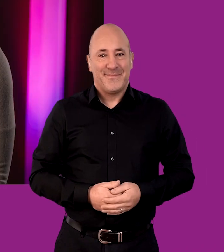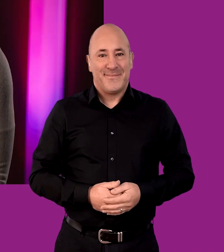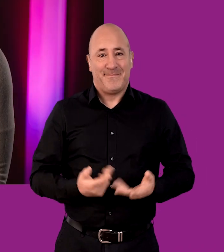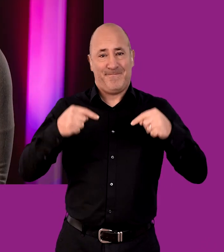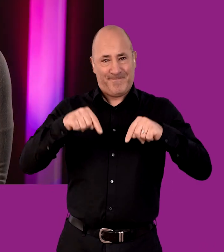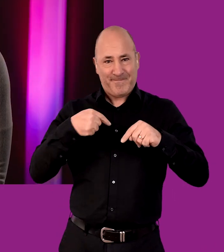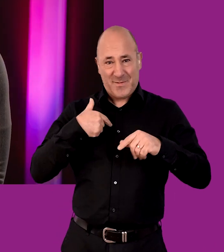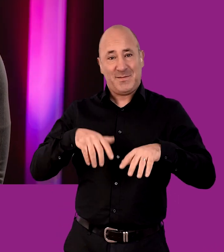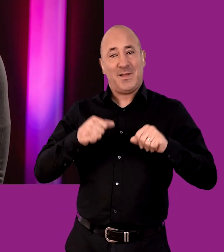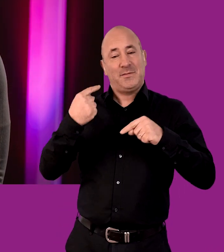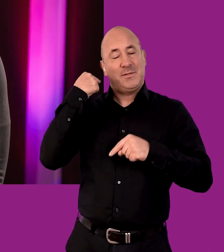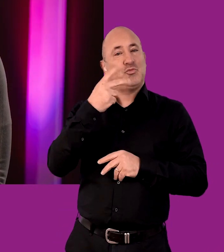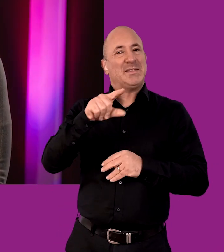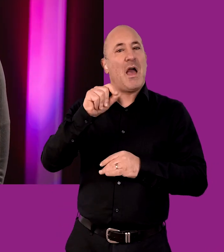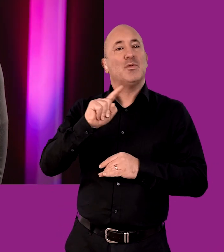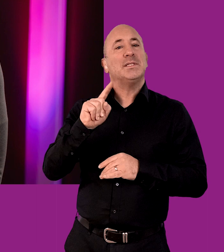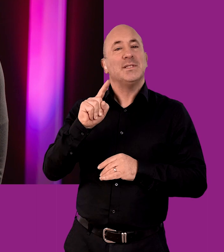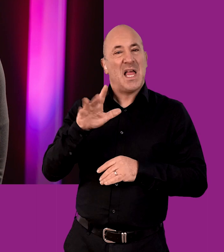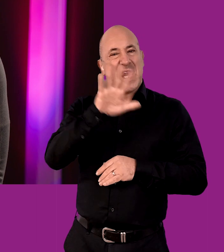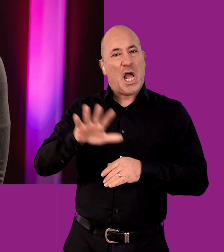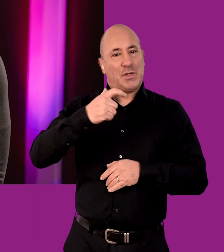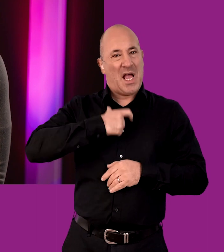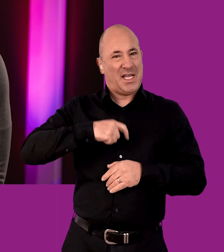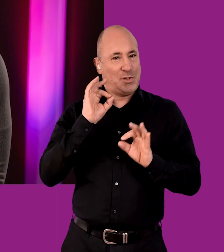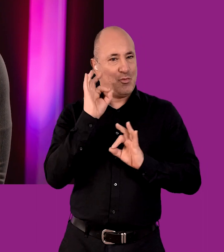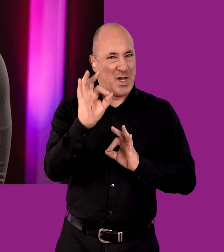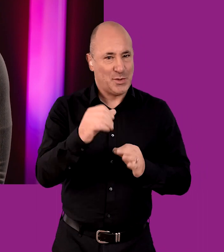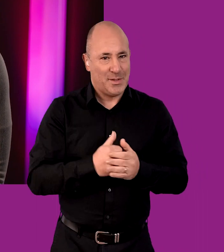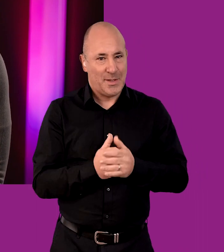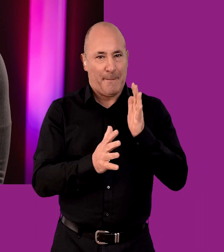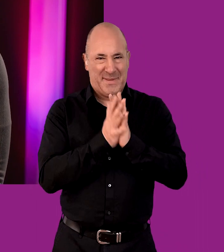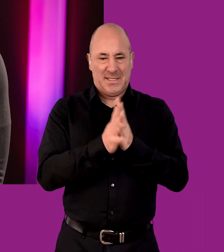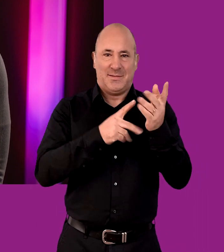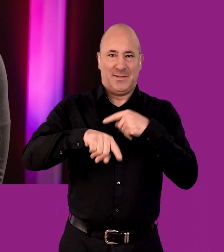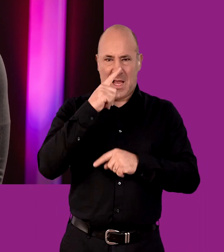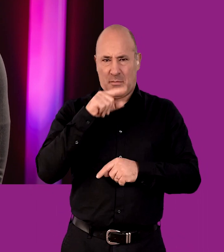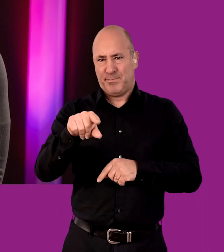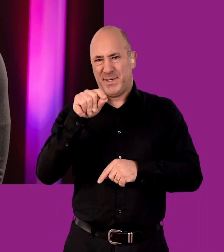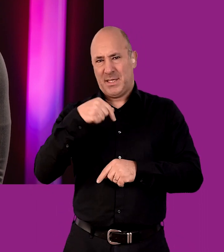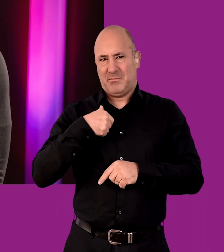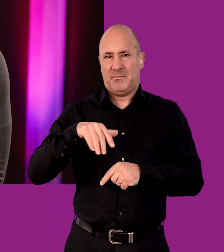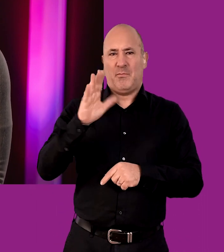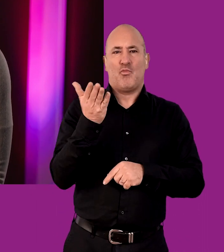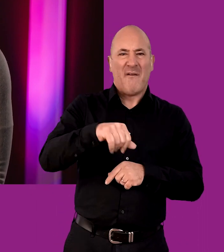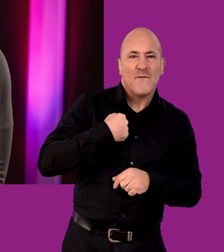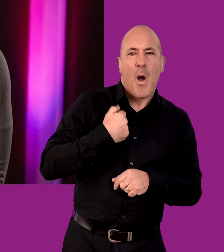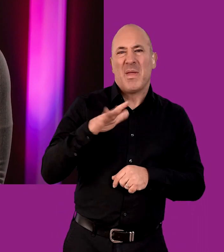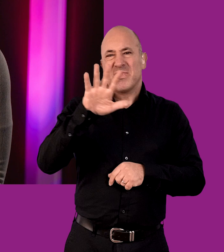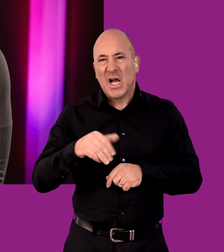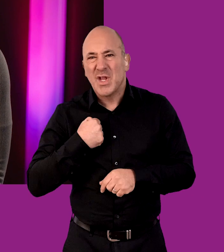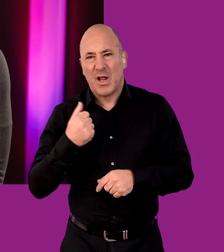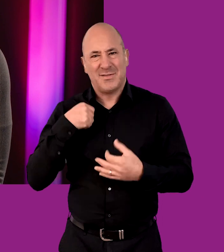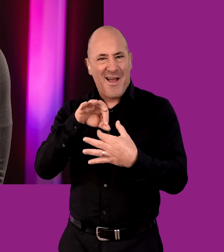For Census 2011, we introduced the national identity question. This allowed people to choose all the nationalities